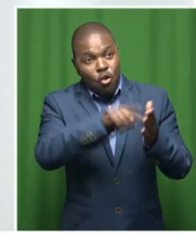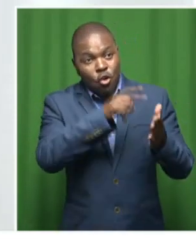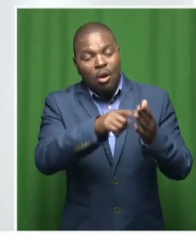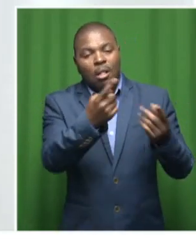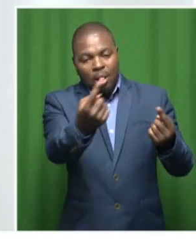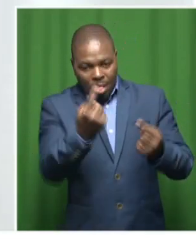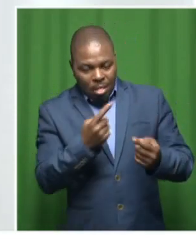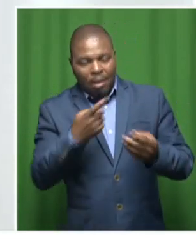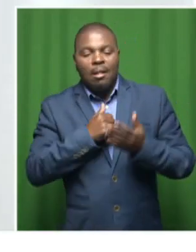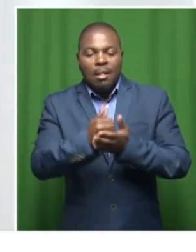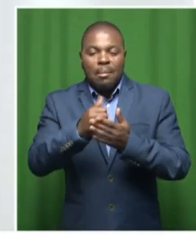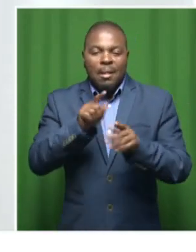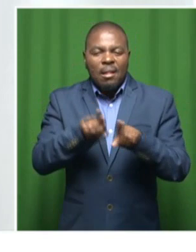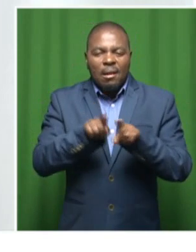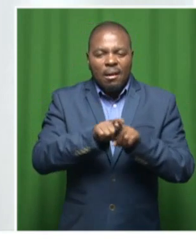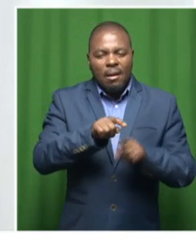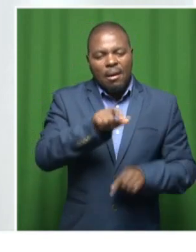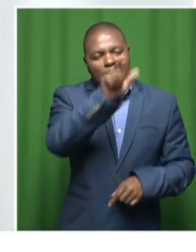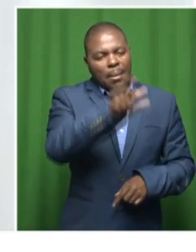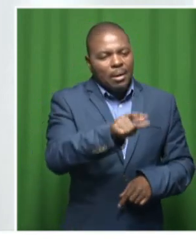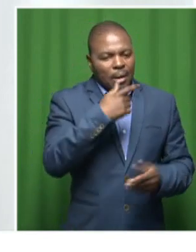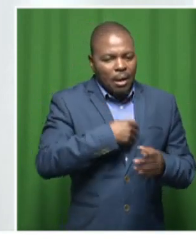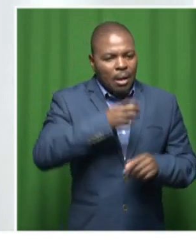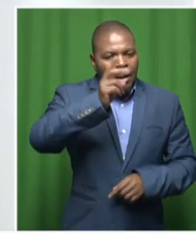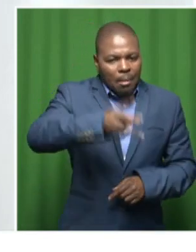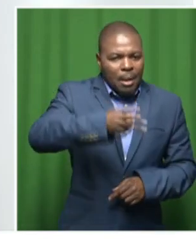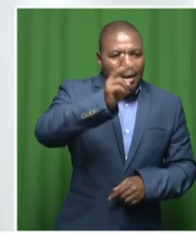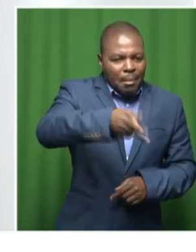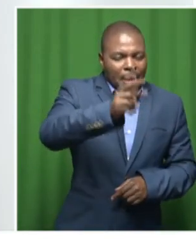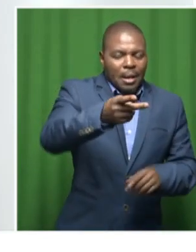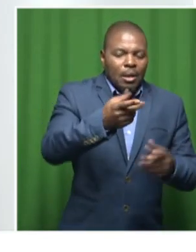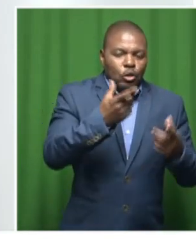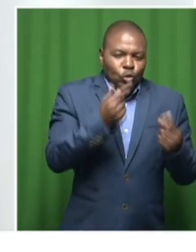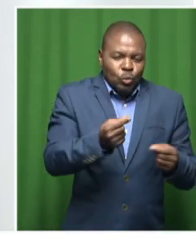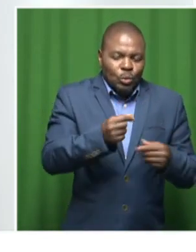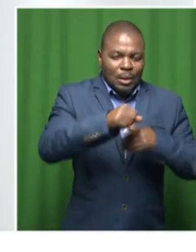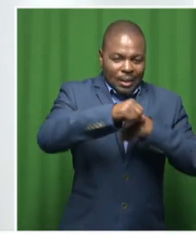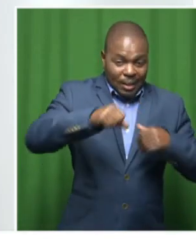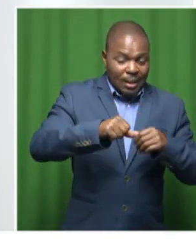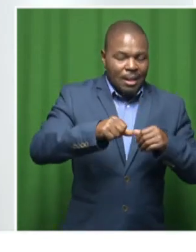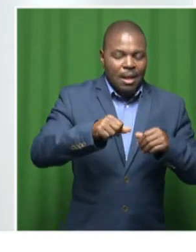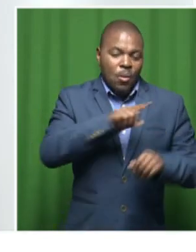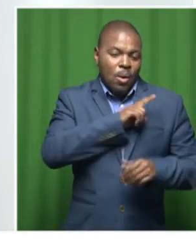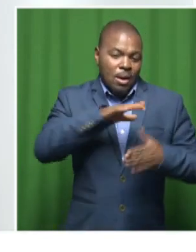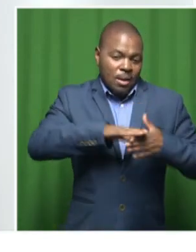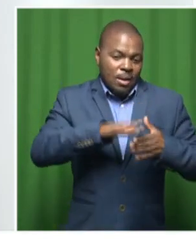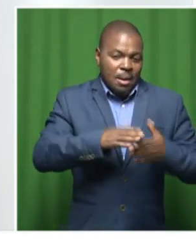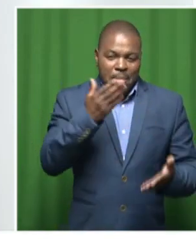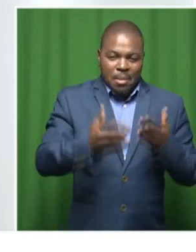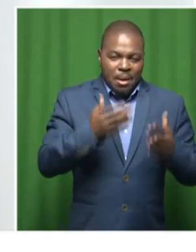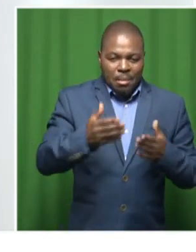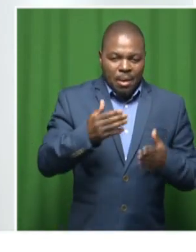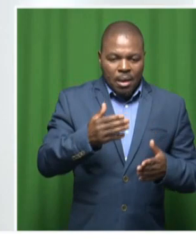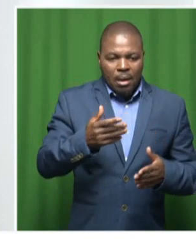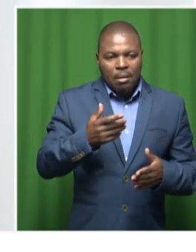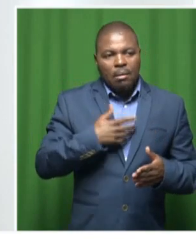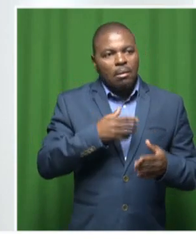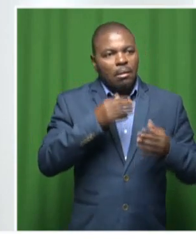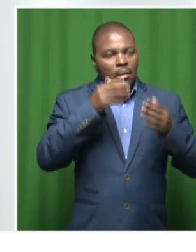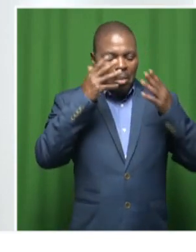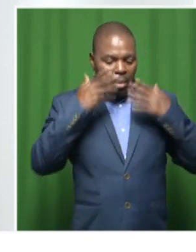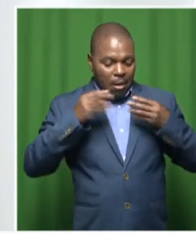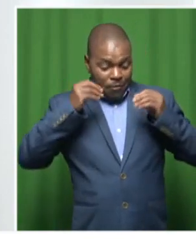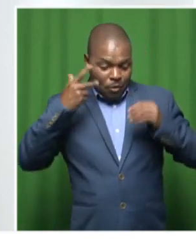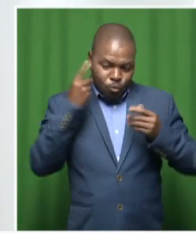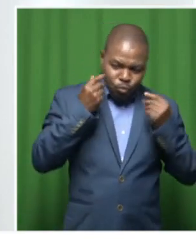what happens is that a patient can have a repeat procedure for very many reasons, okay? The one could be they may have had a complication, an unforeseen complication,